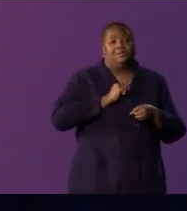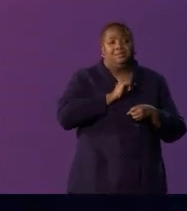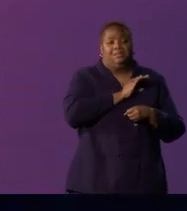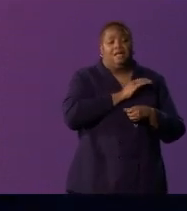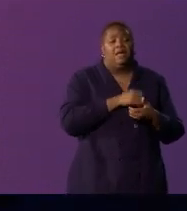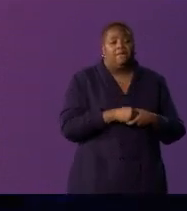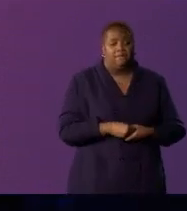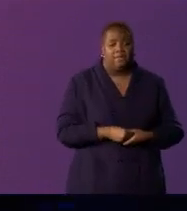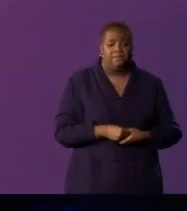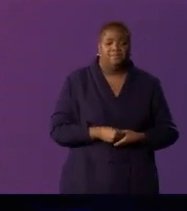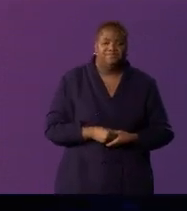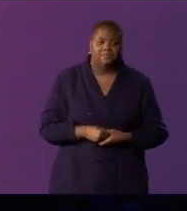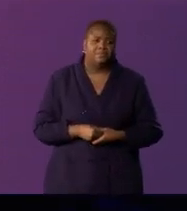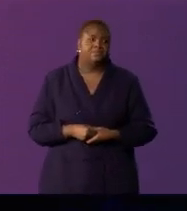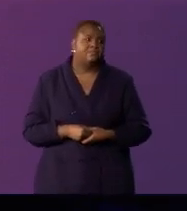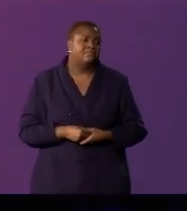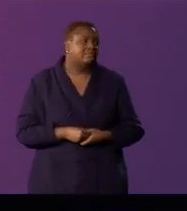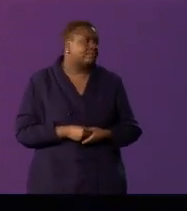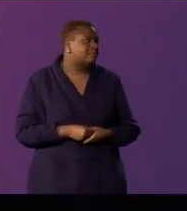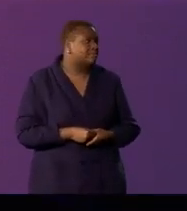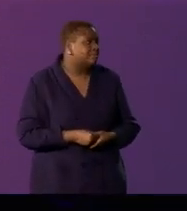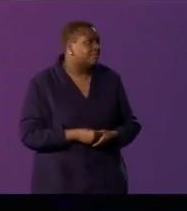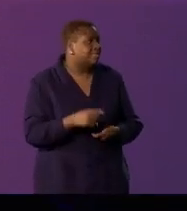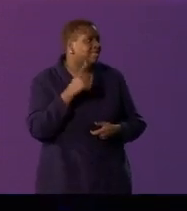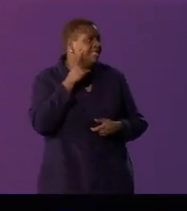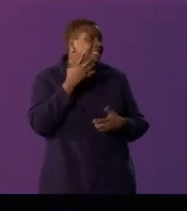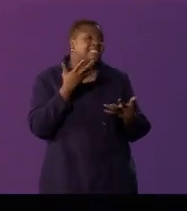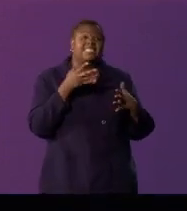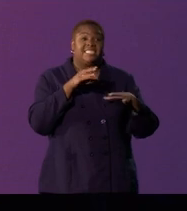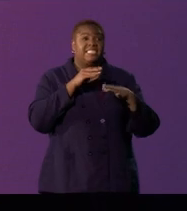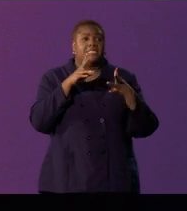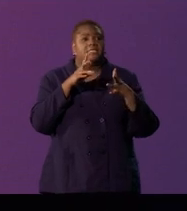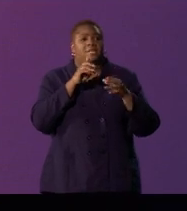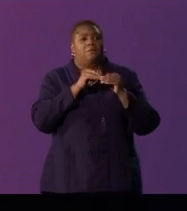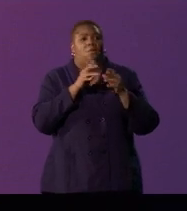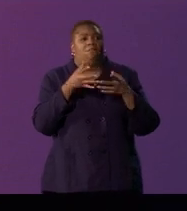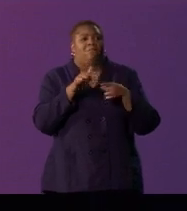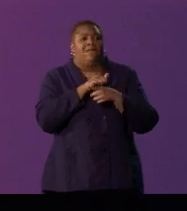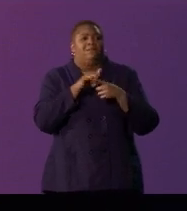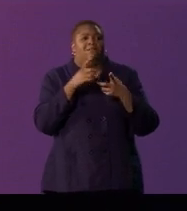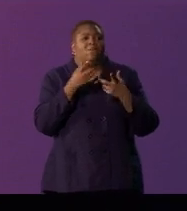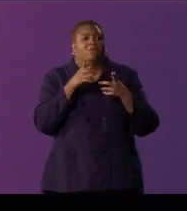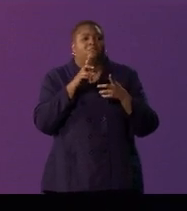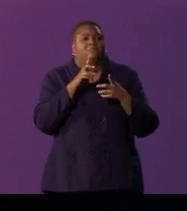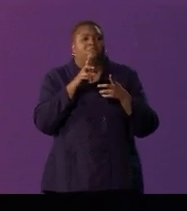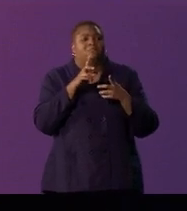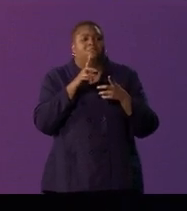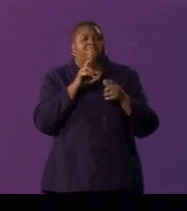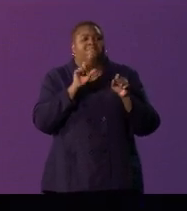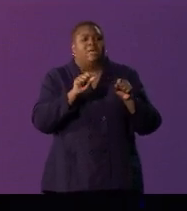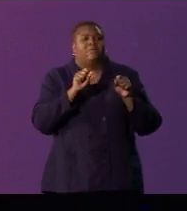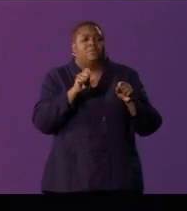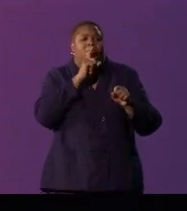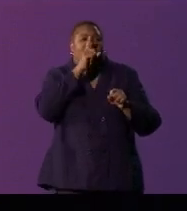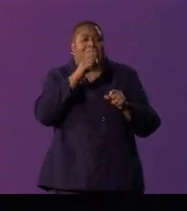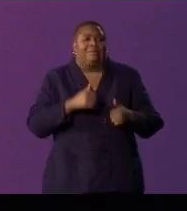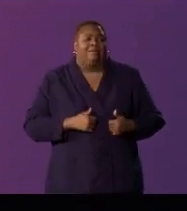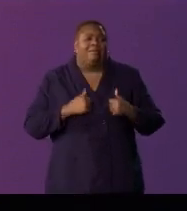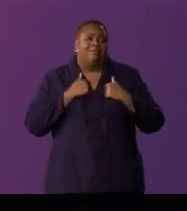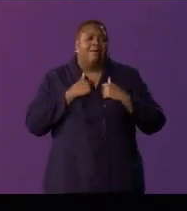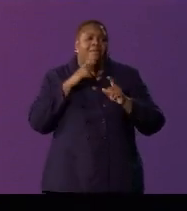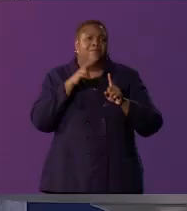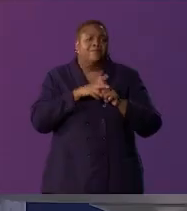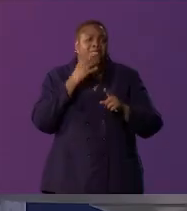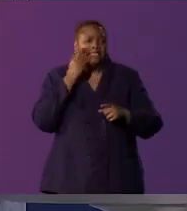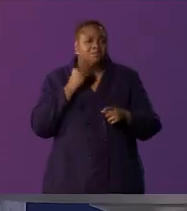out this advice. That's right. This is the practical perspective, guys. I want to ask just one more question before we run out